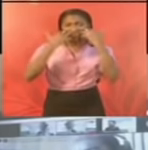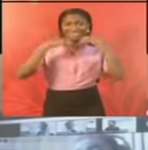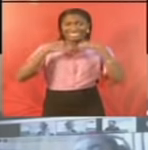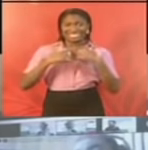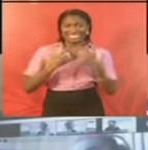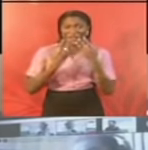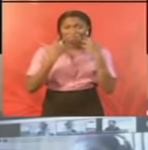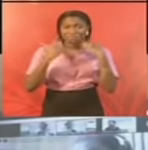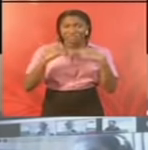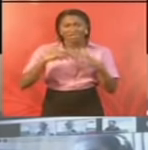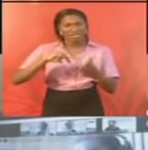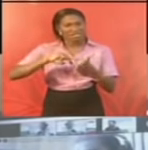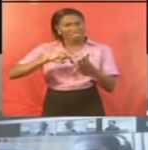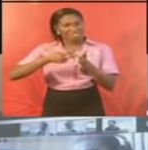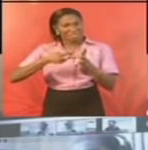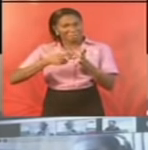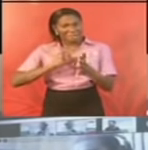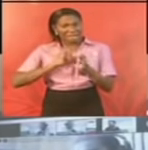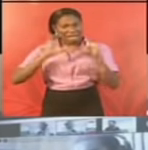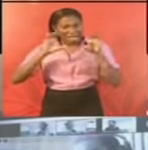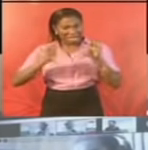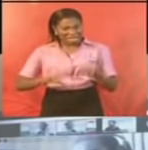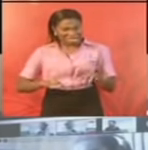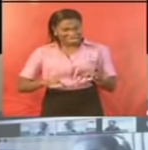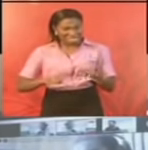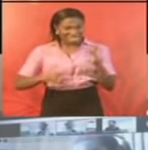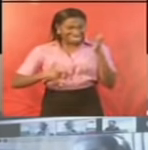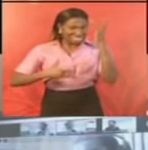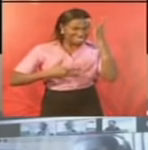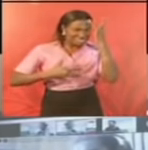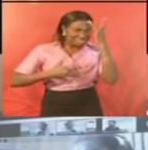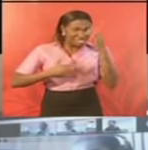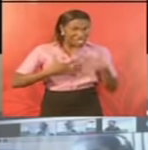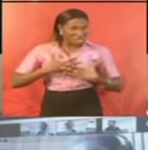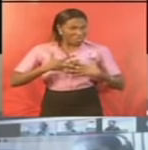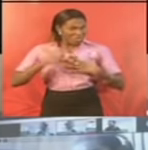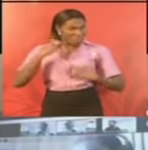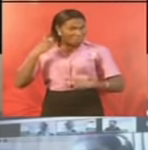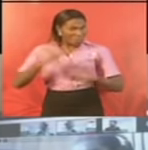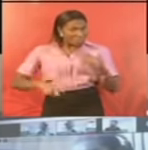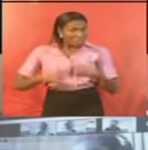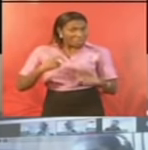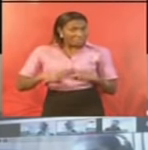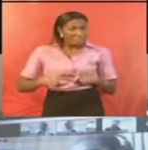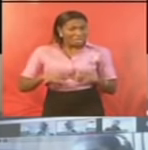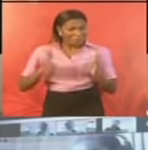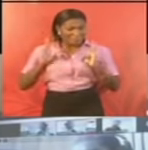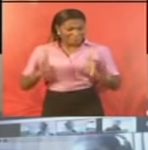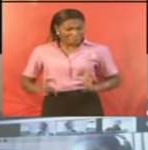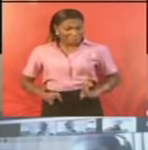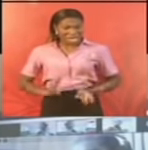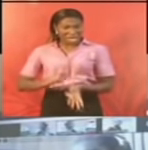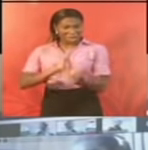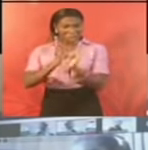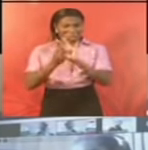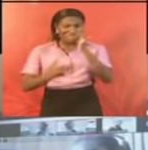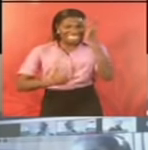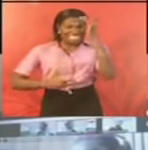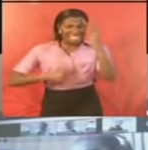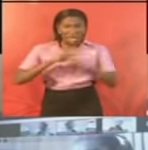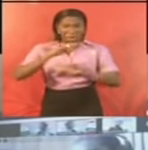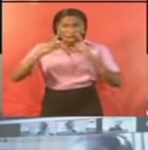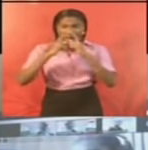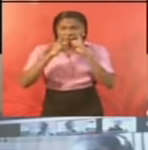now been legislated. What is the effect of this action, if any, on the body? In fact, we may